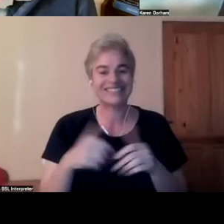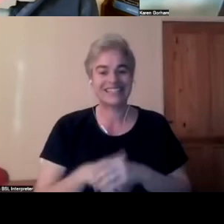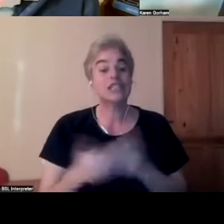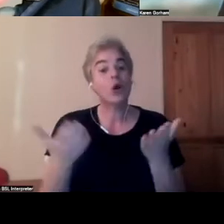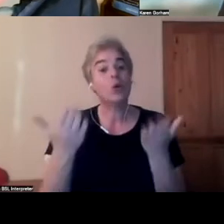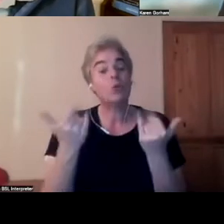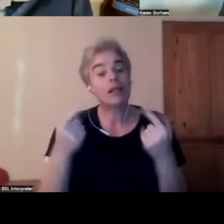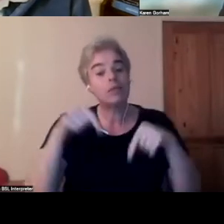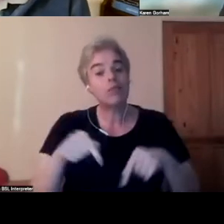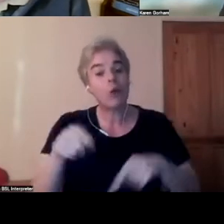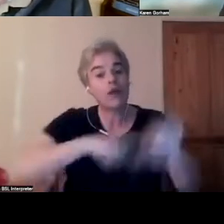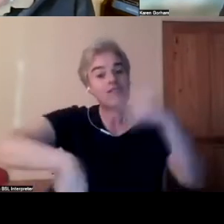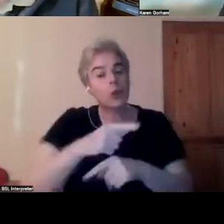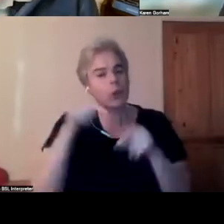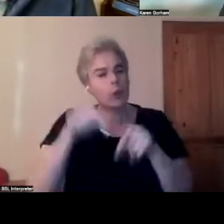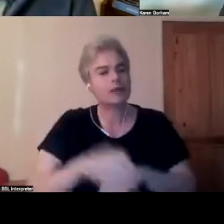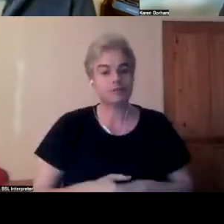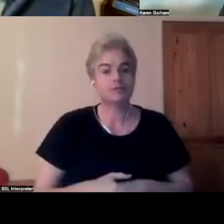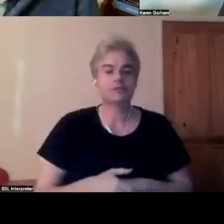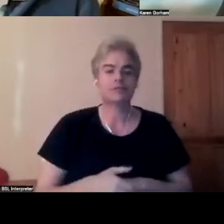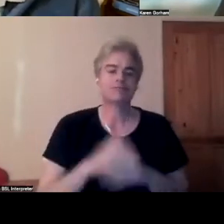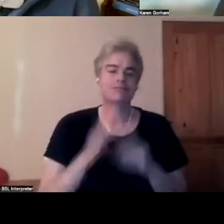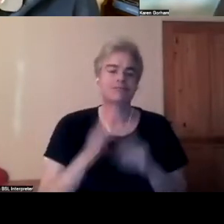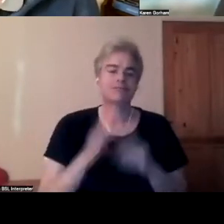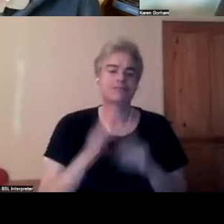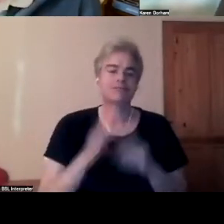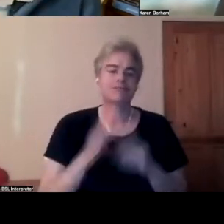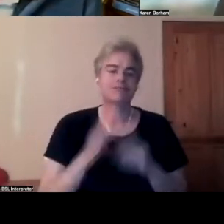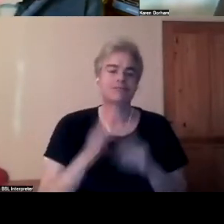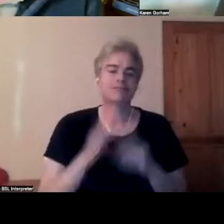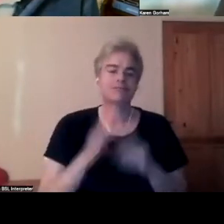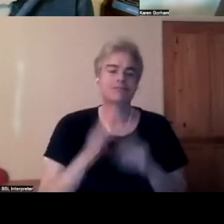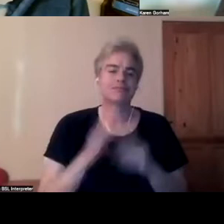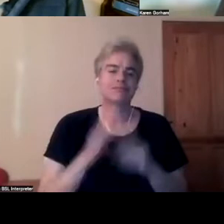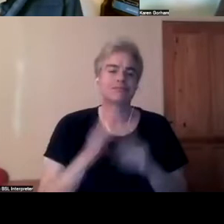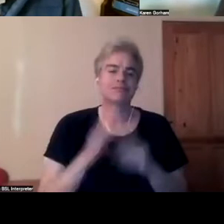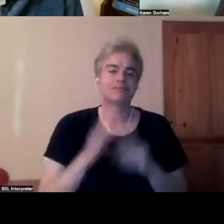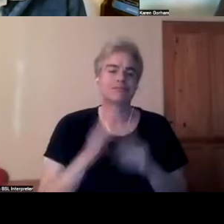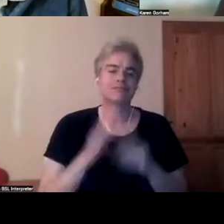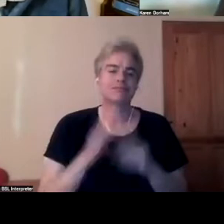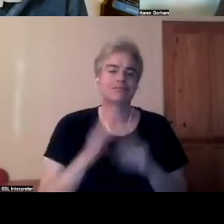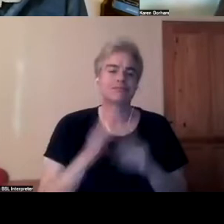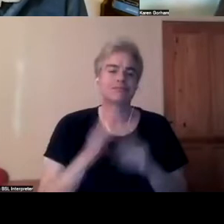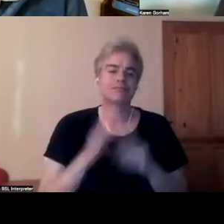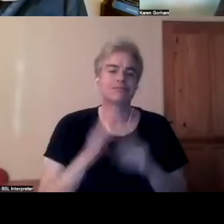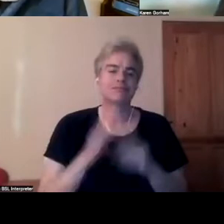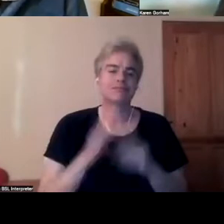welcome to all of you. It's a delight to see some of you on screen and more of your names down on the participants